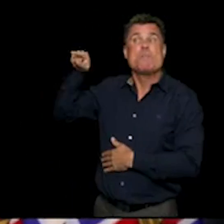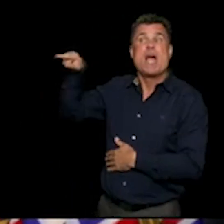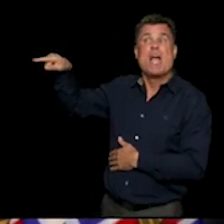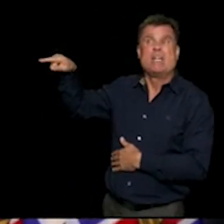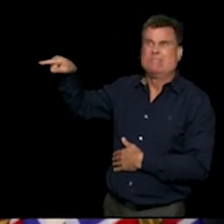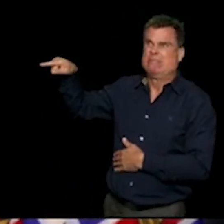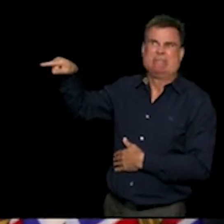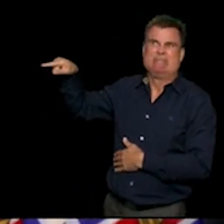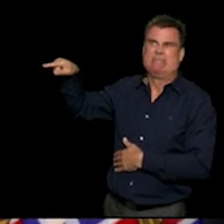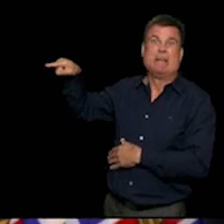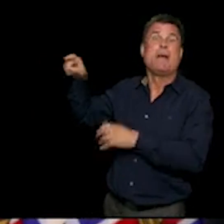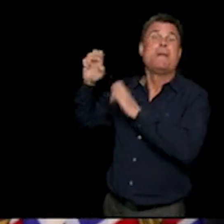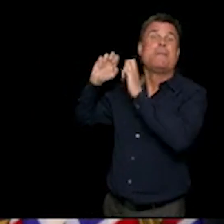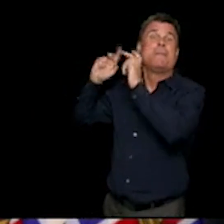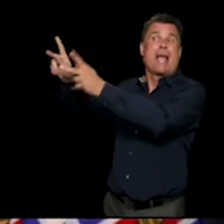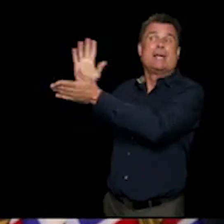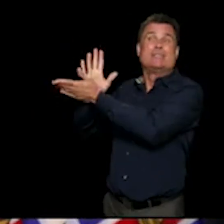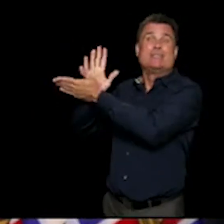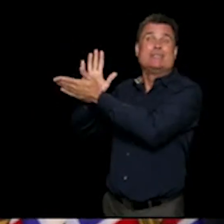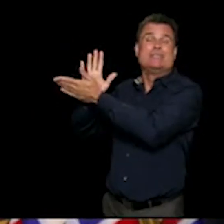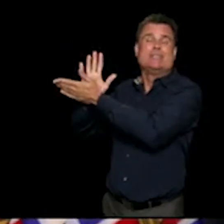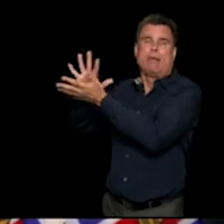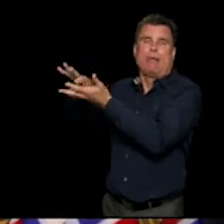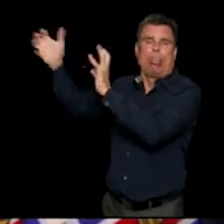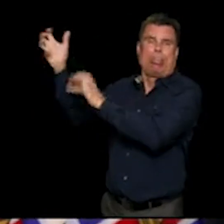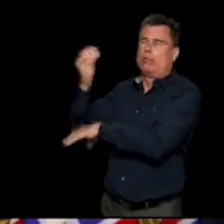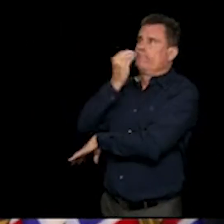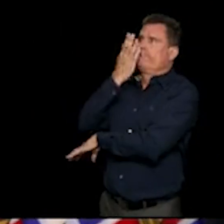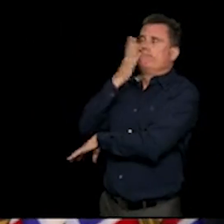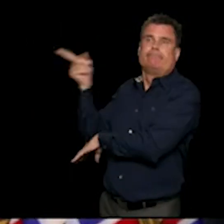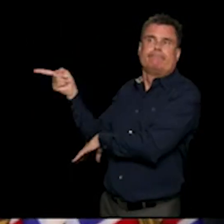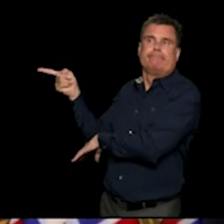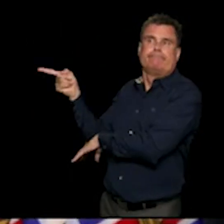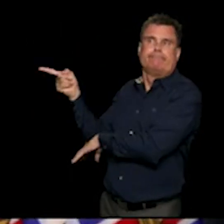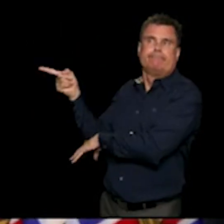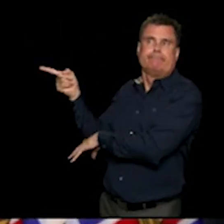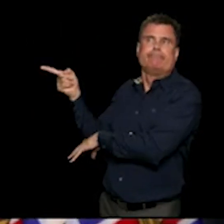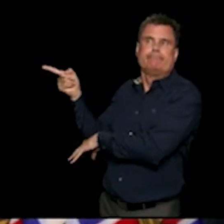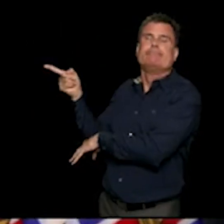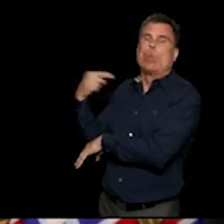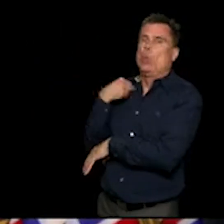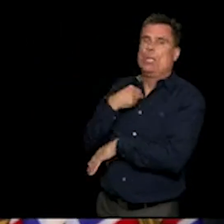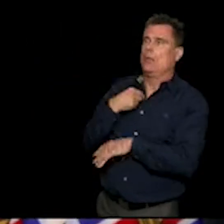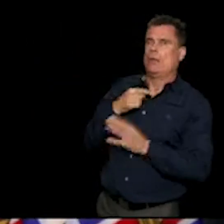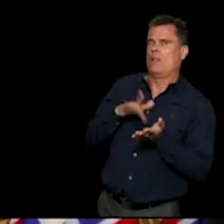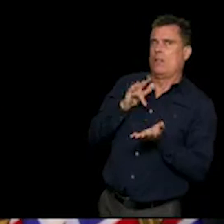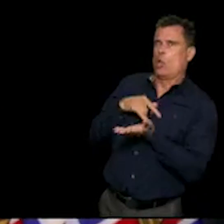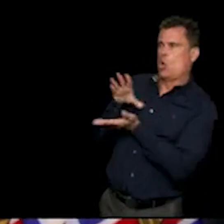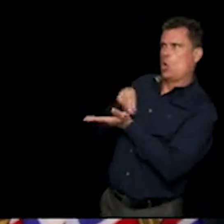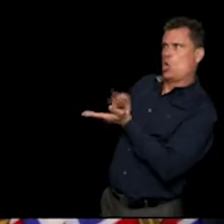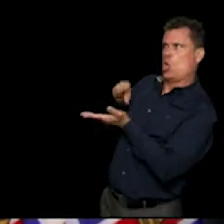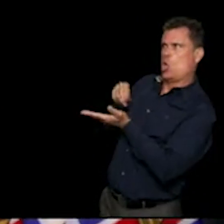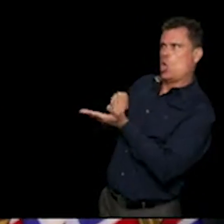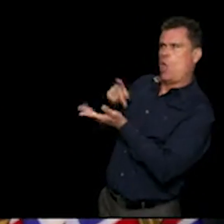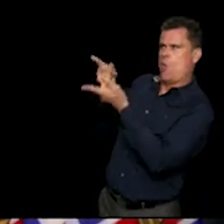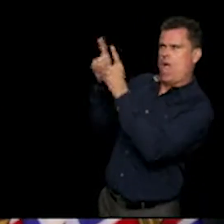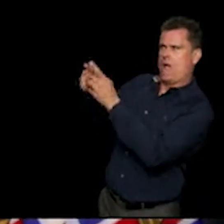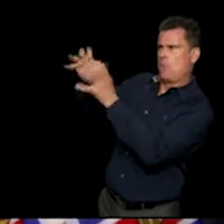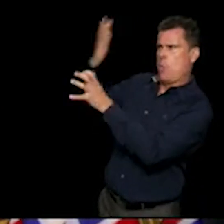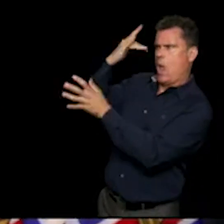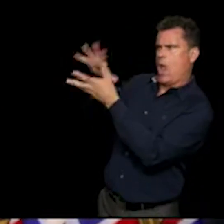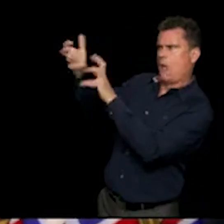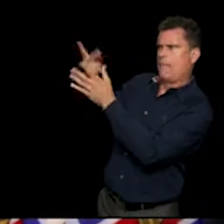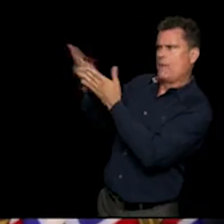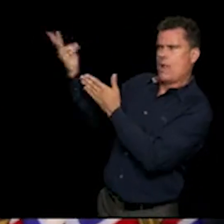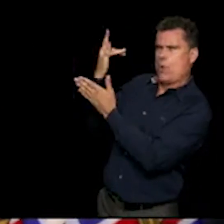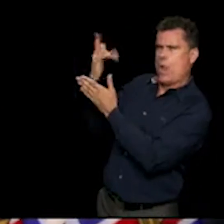than Quebec, was alone in Canada for having a return to in-class instruction. The lessons we learned from that, I think, are ones that we can